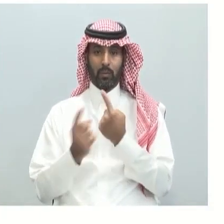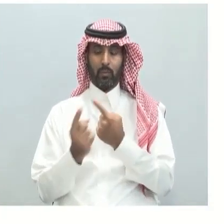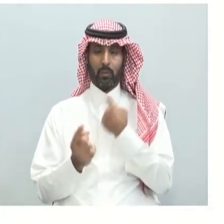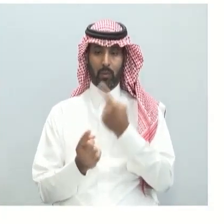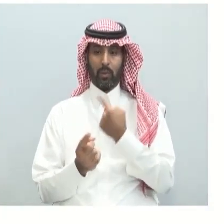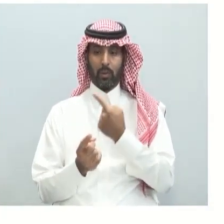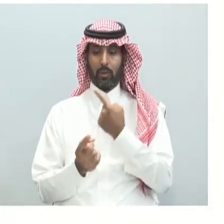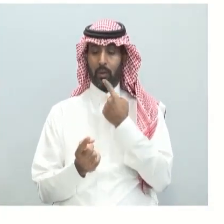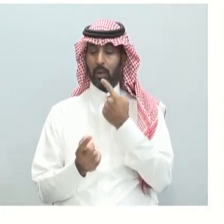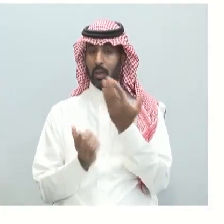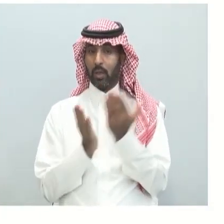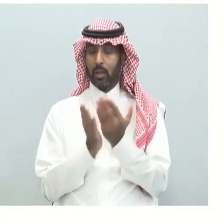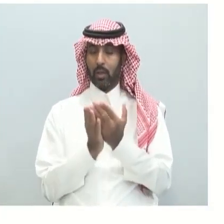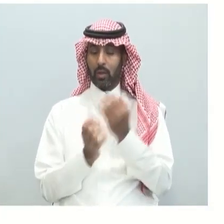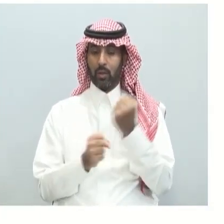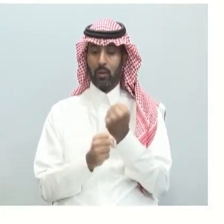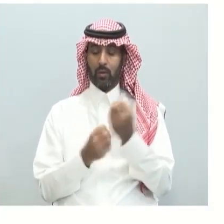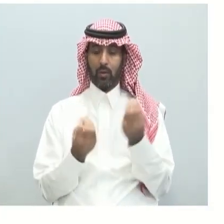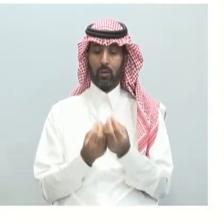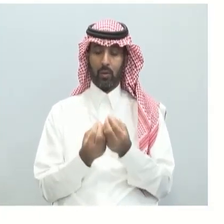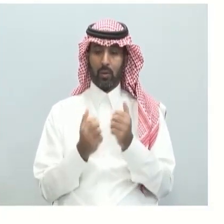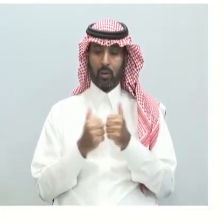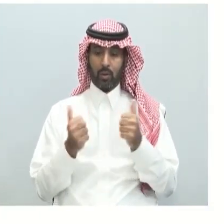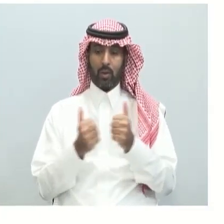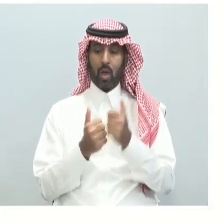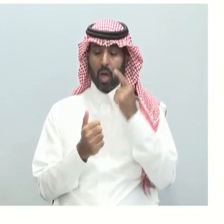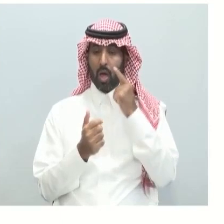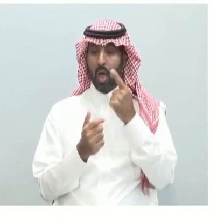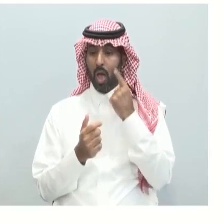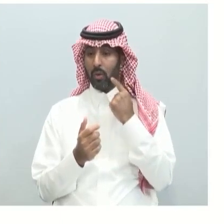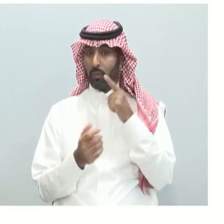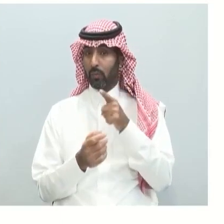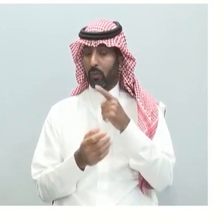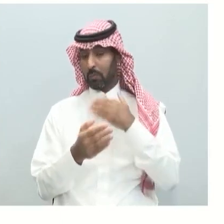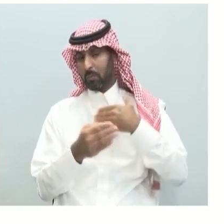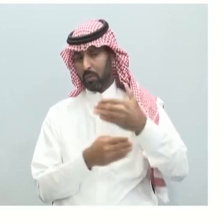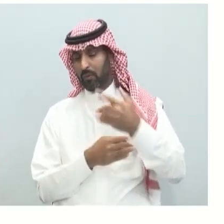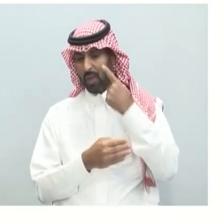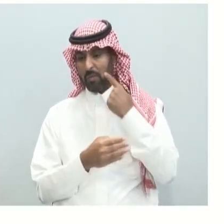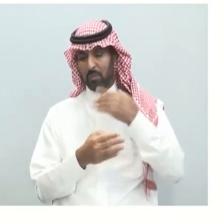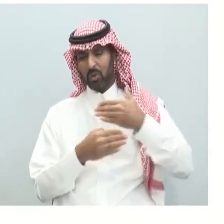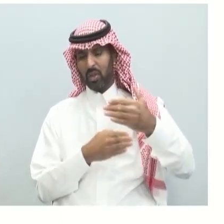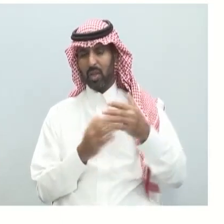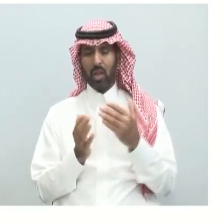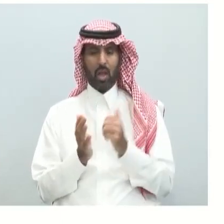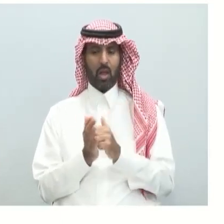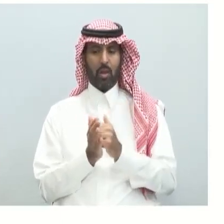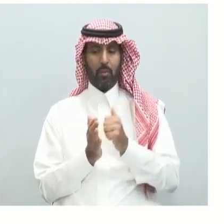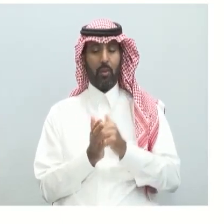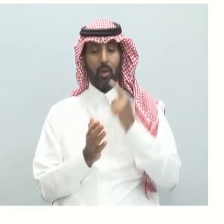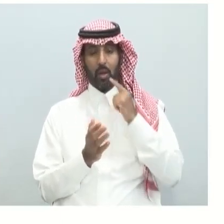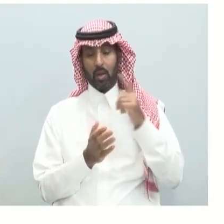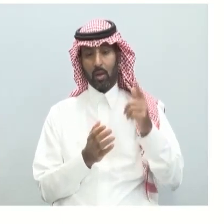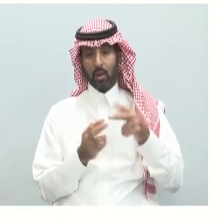remember, working groups discuss how a family can live off the grid in your country and use the chart to make notes. So we filled